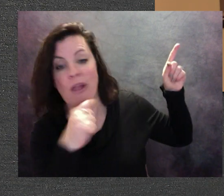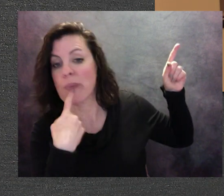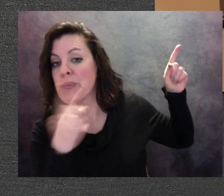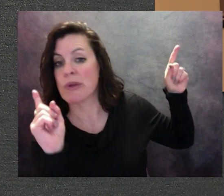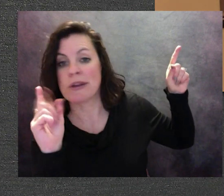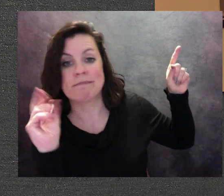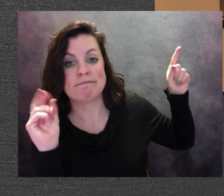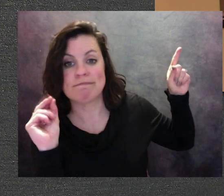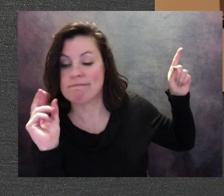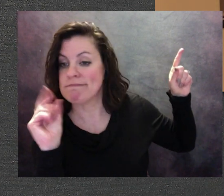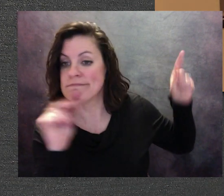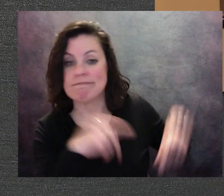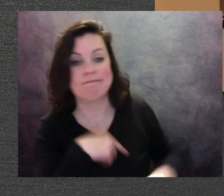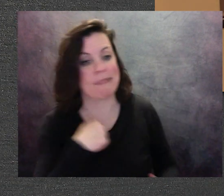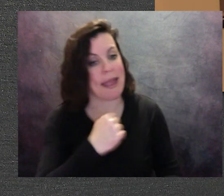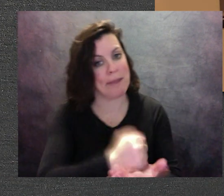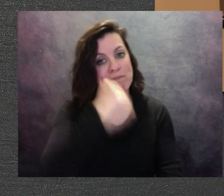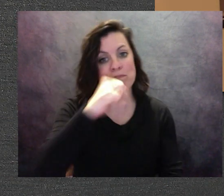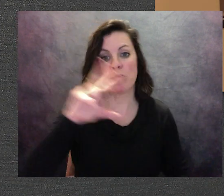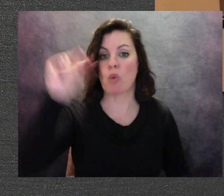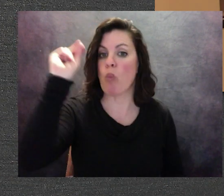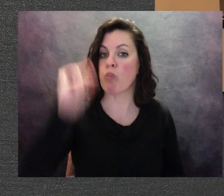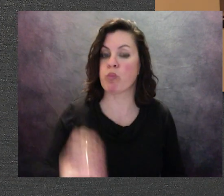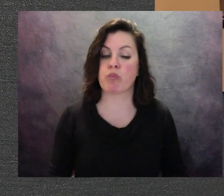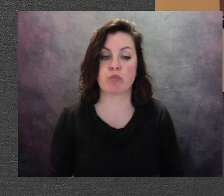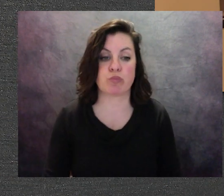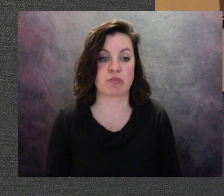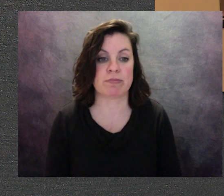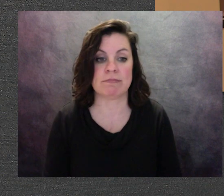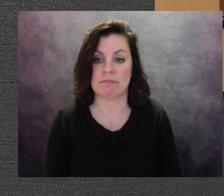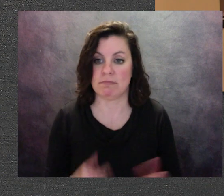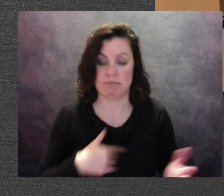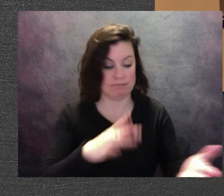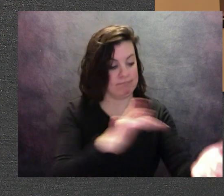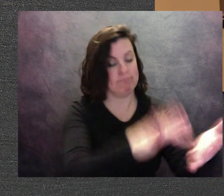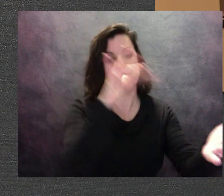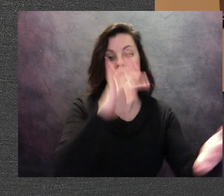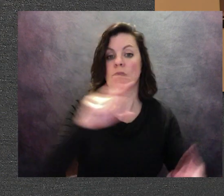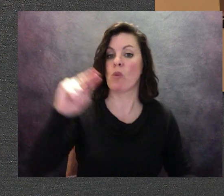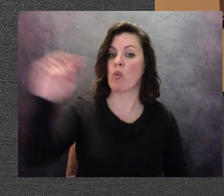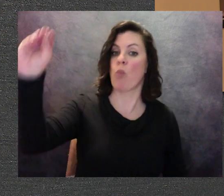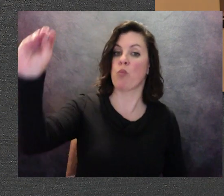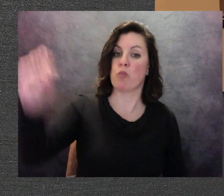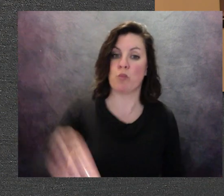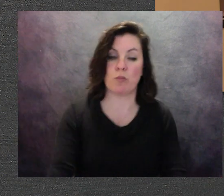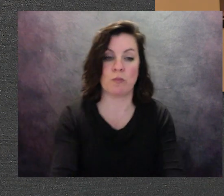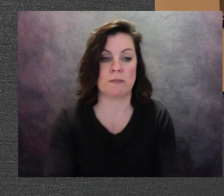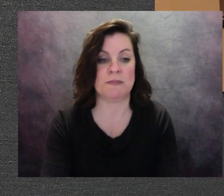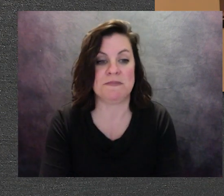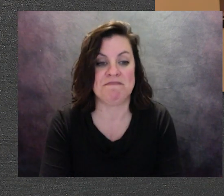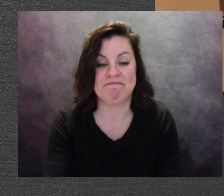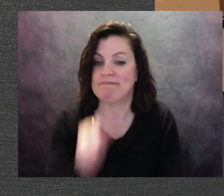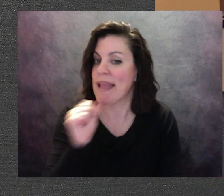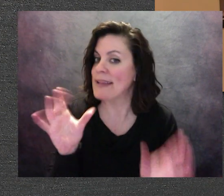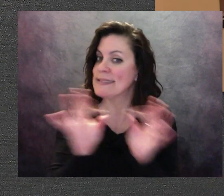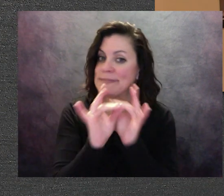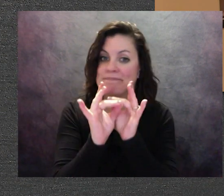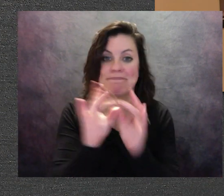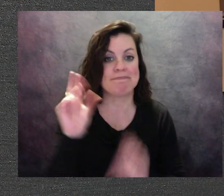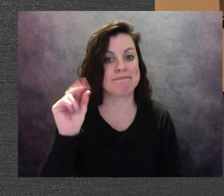Nope. No. No. No, it's not. No. It does not stick, so we're going to say no.